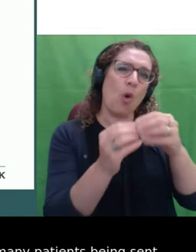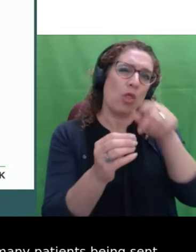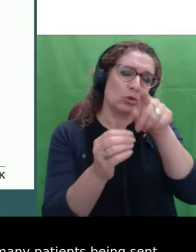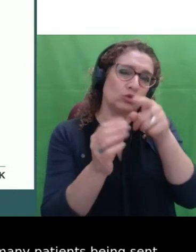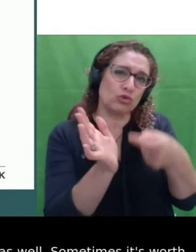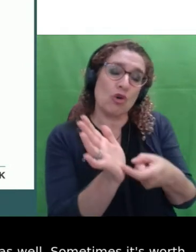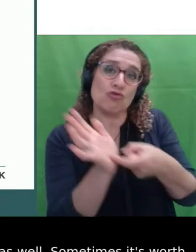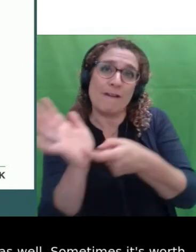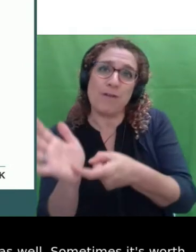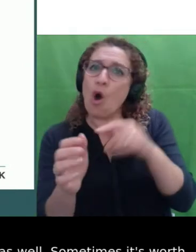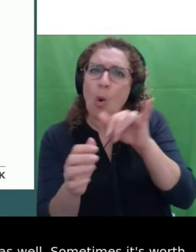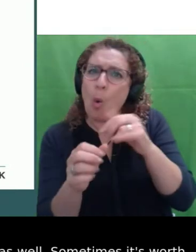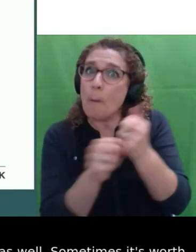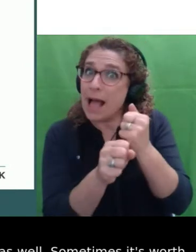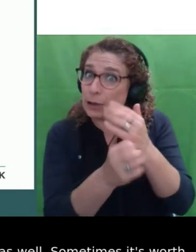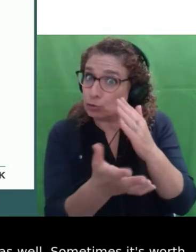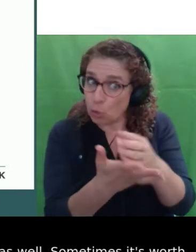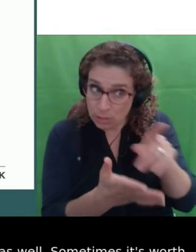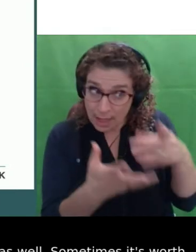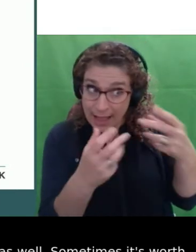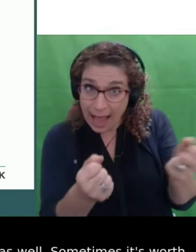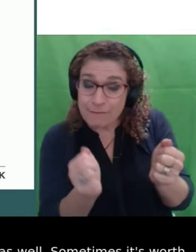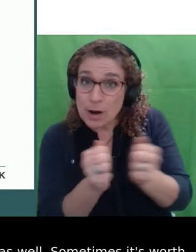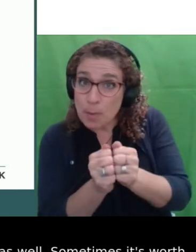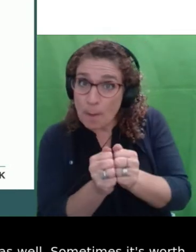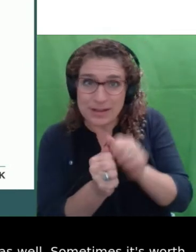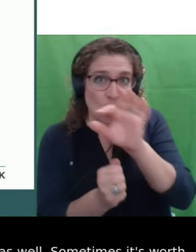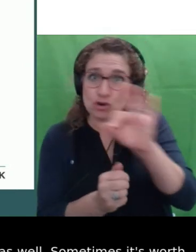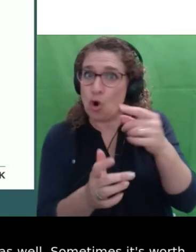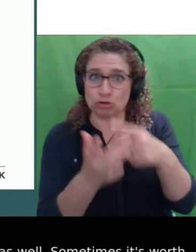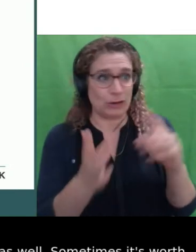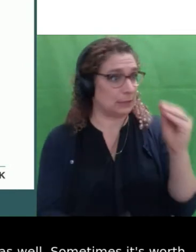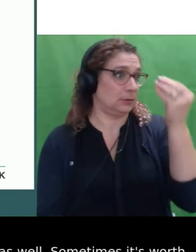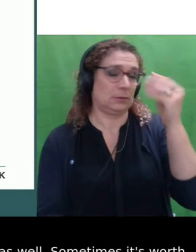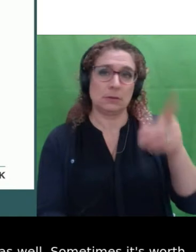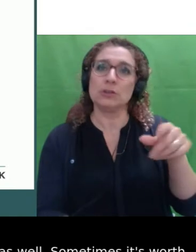appointment to go and see someone in the clinic to confirm that diagnosis